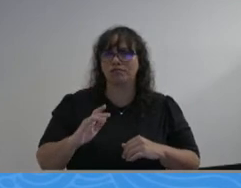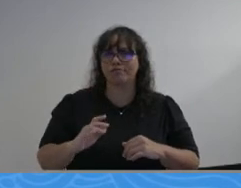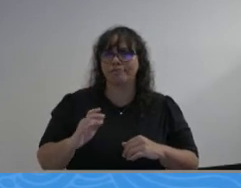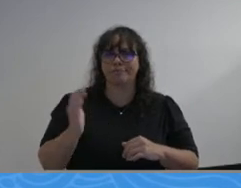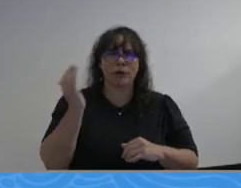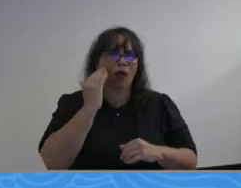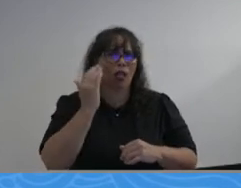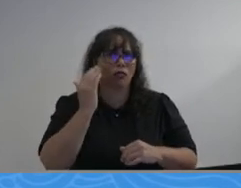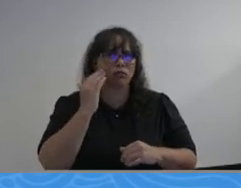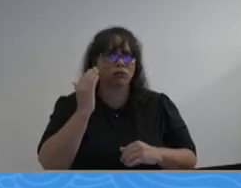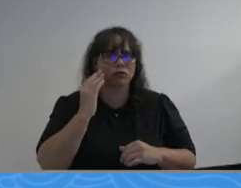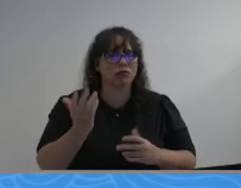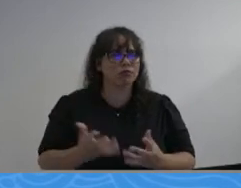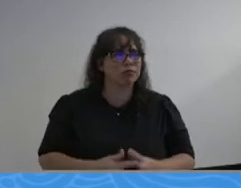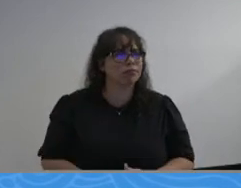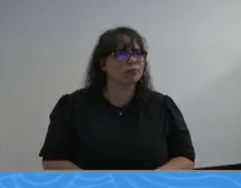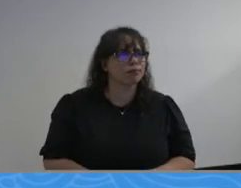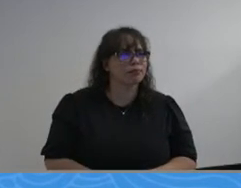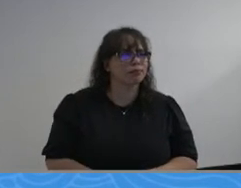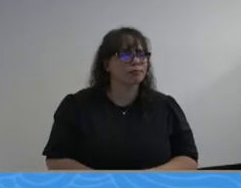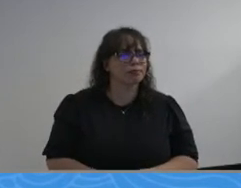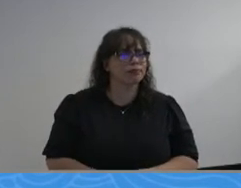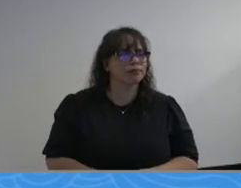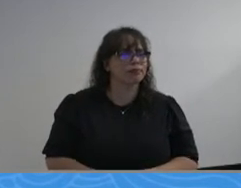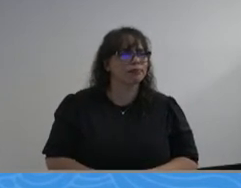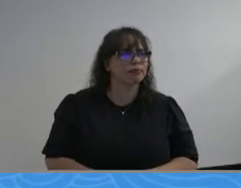some of these things?